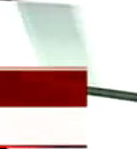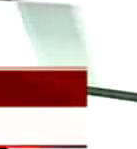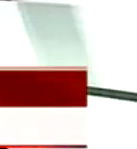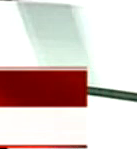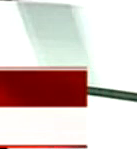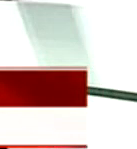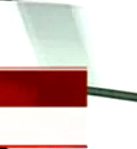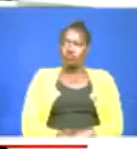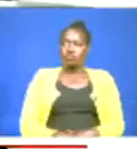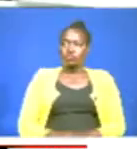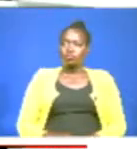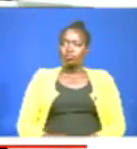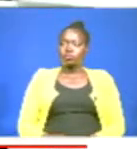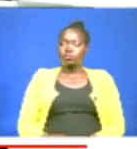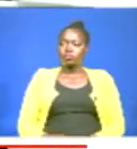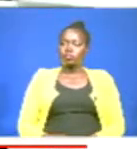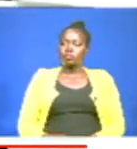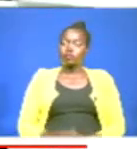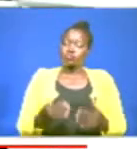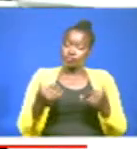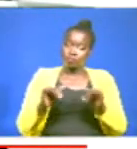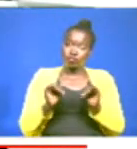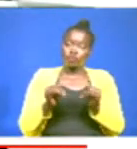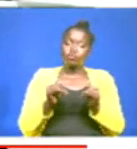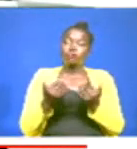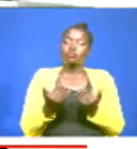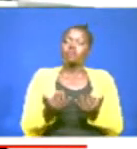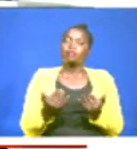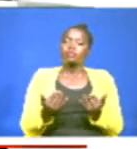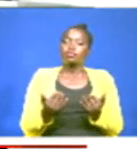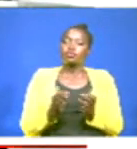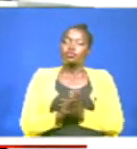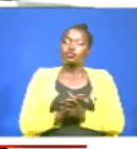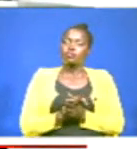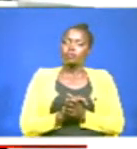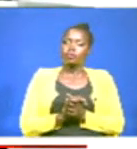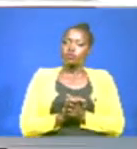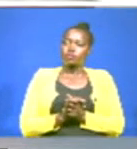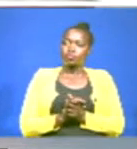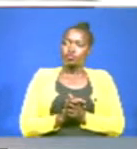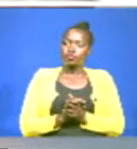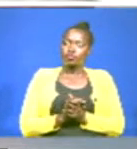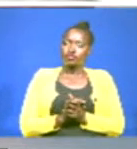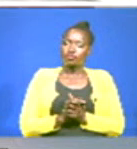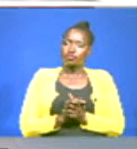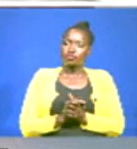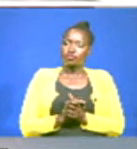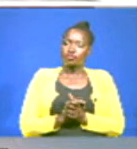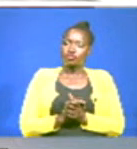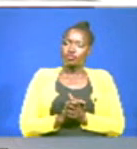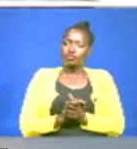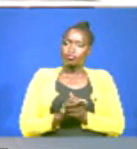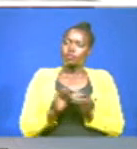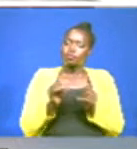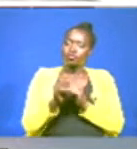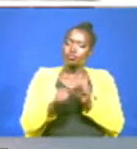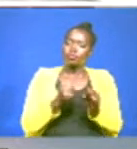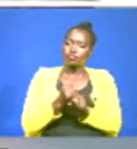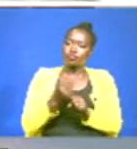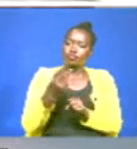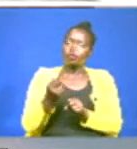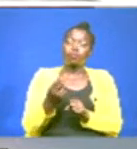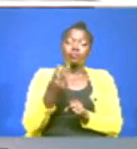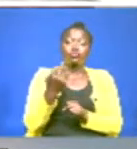Yeah, it's now time to get sporty. Karen Kibet is on set. Karen, it's a new year, 2023,